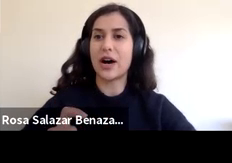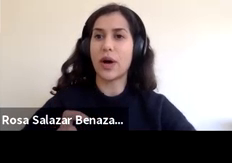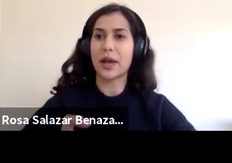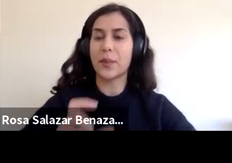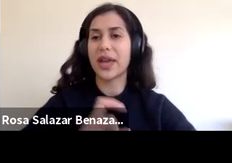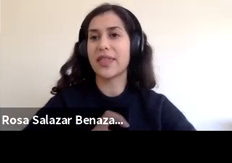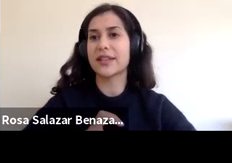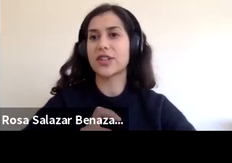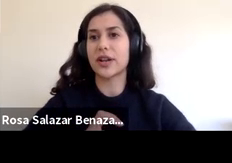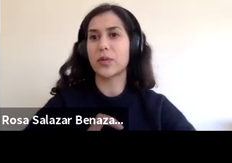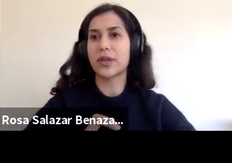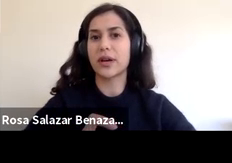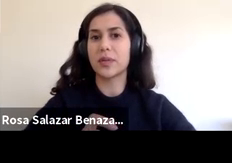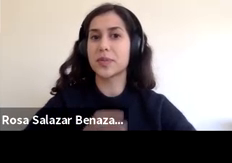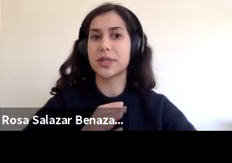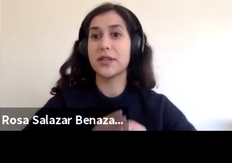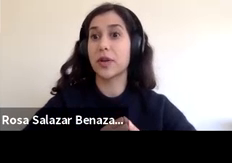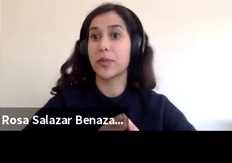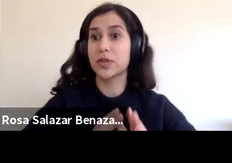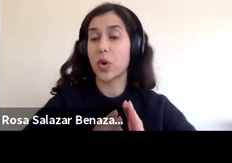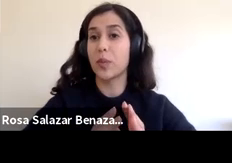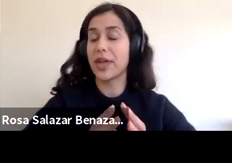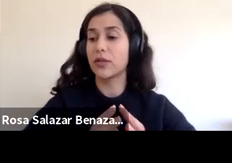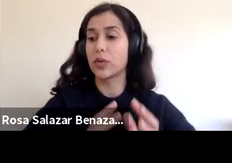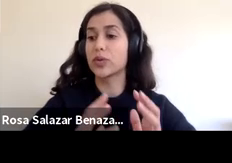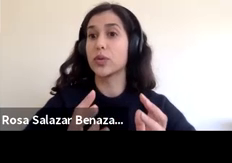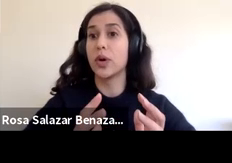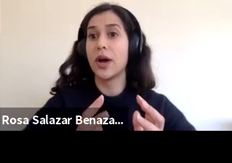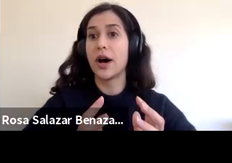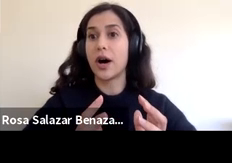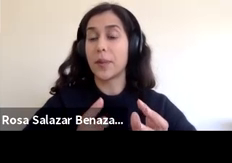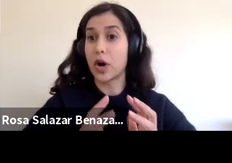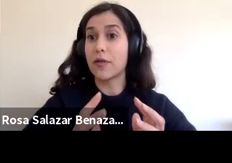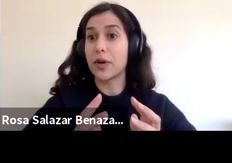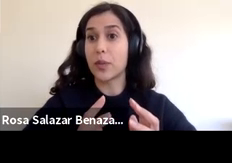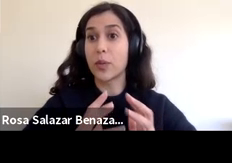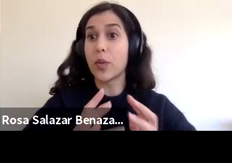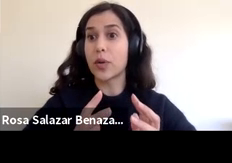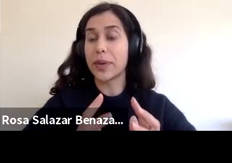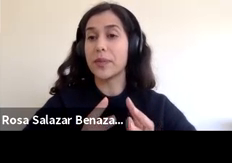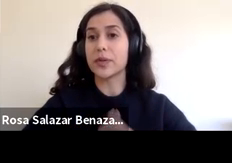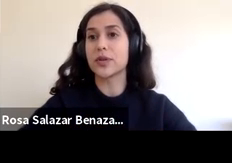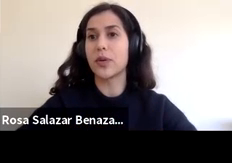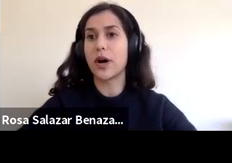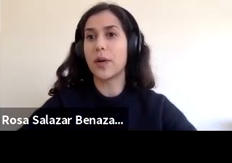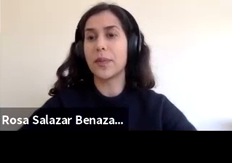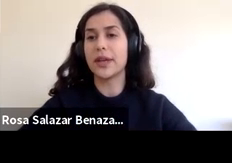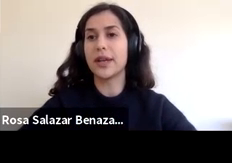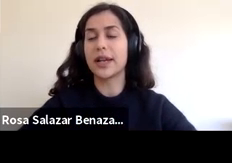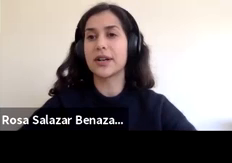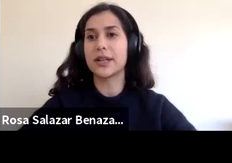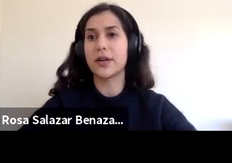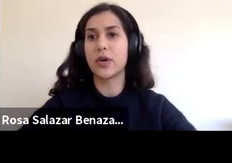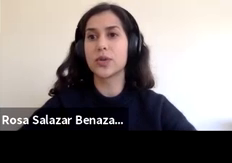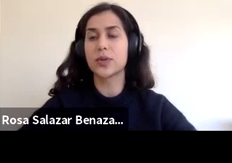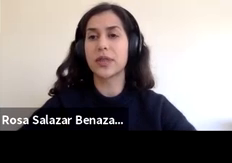and how a campaign that started with specific scope then grew to cover more people. So